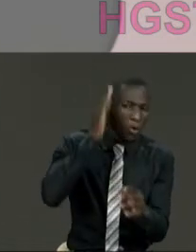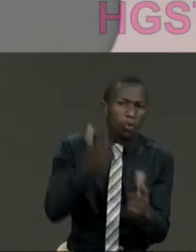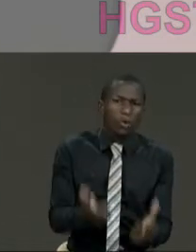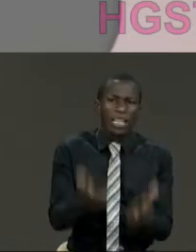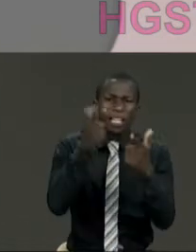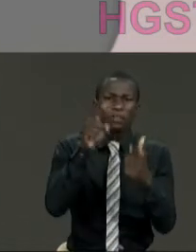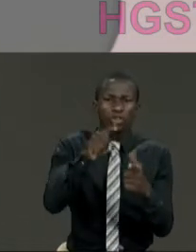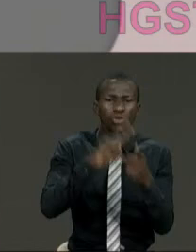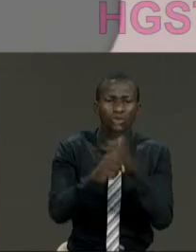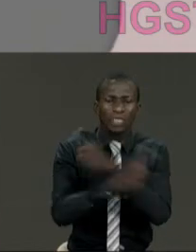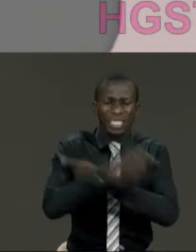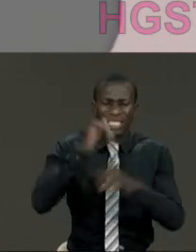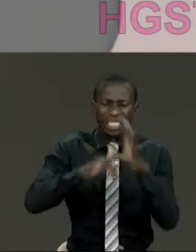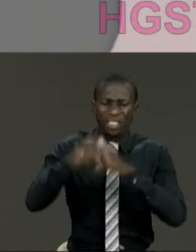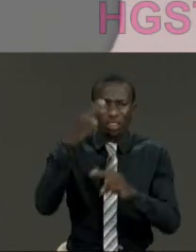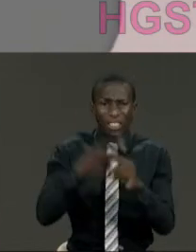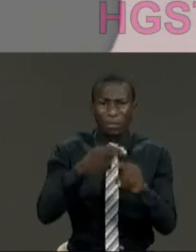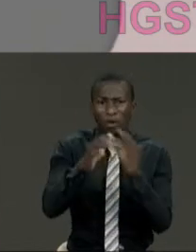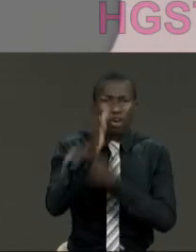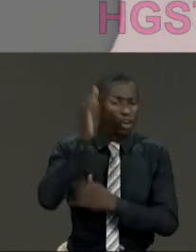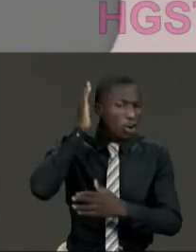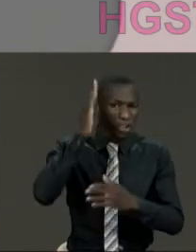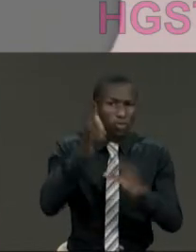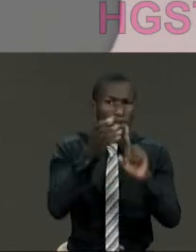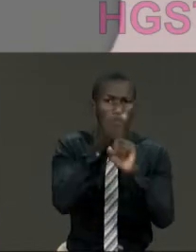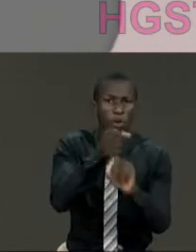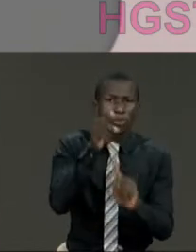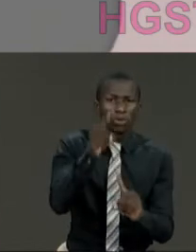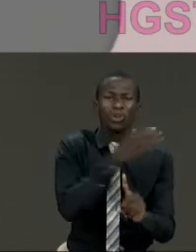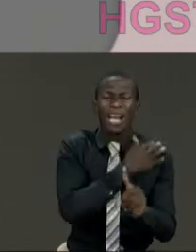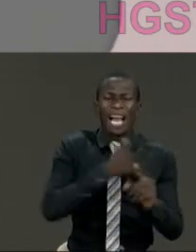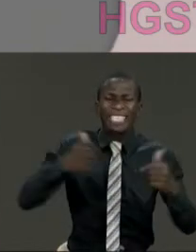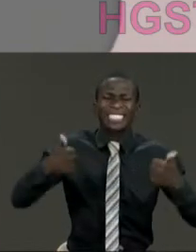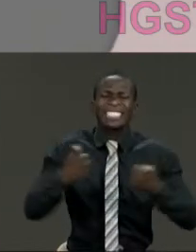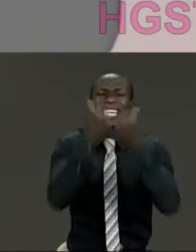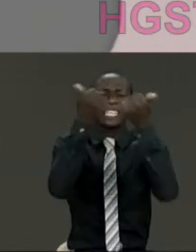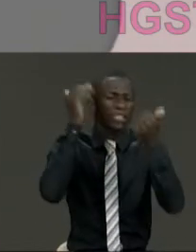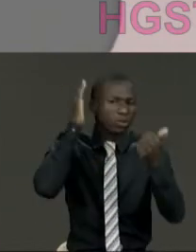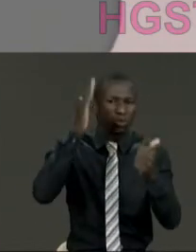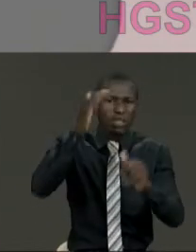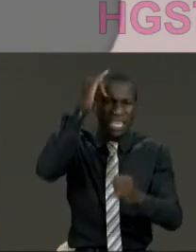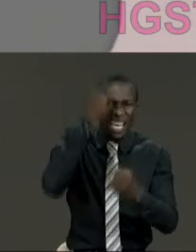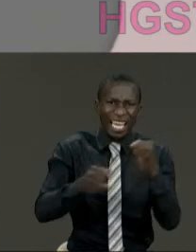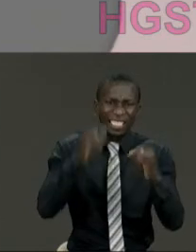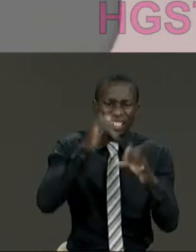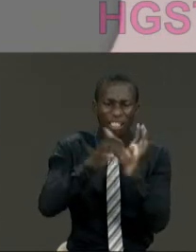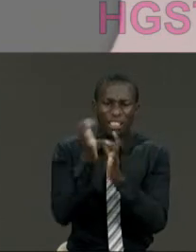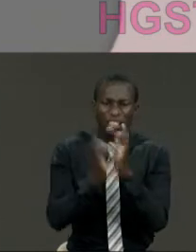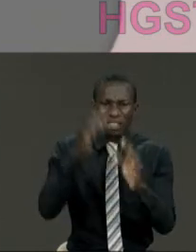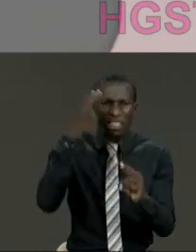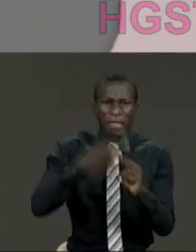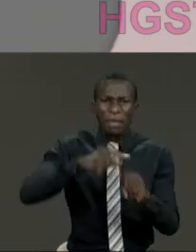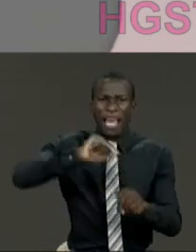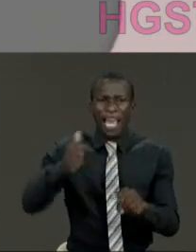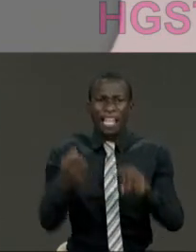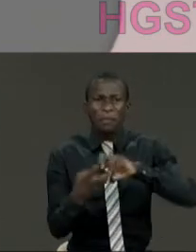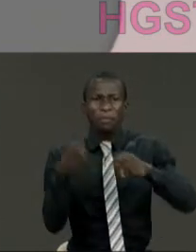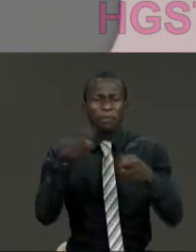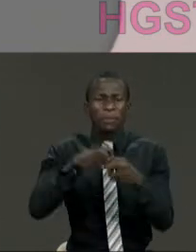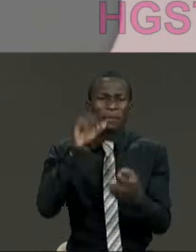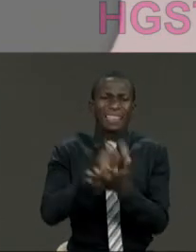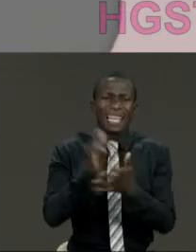God will uphold you, and the challenge will be over in Jesus' name. And any problem that has defined